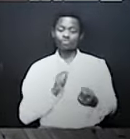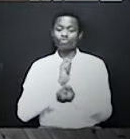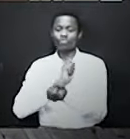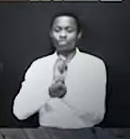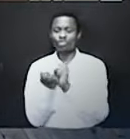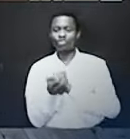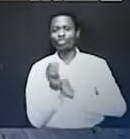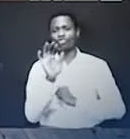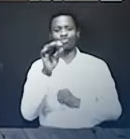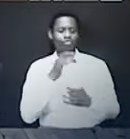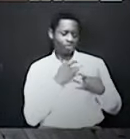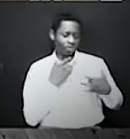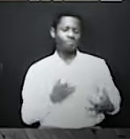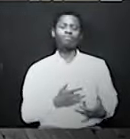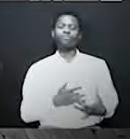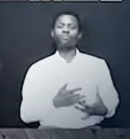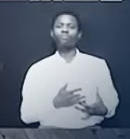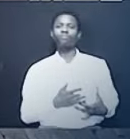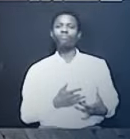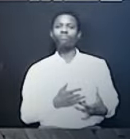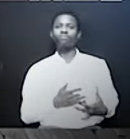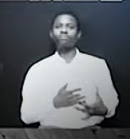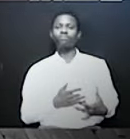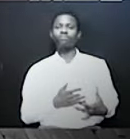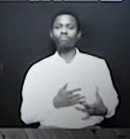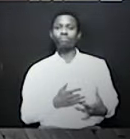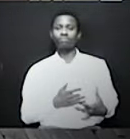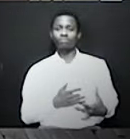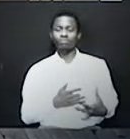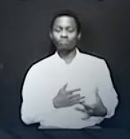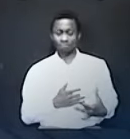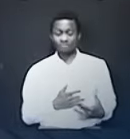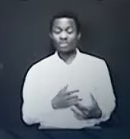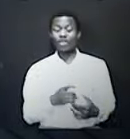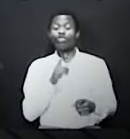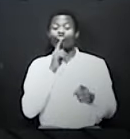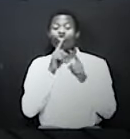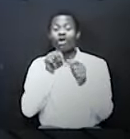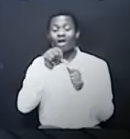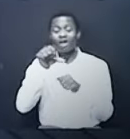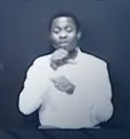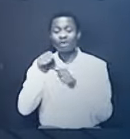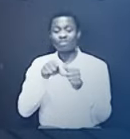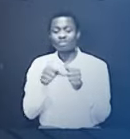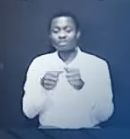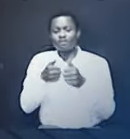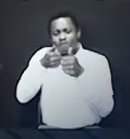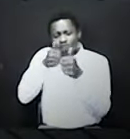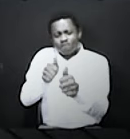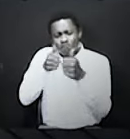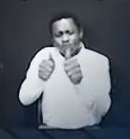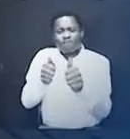Reposition your heart. So I'm talking about following hard after God himself.